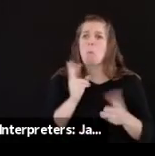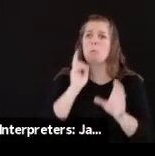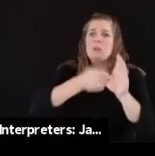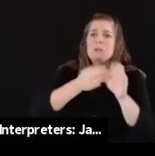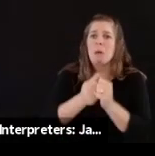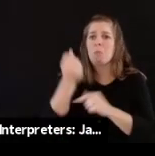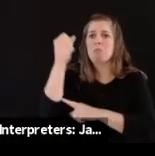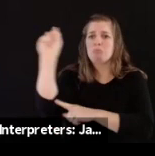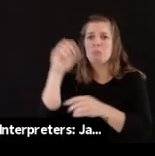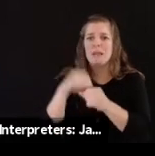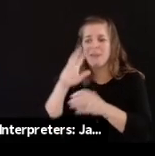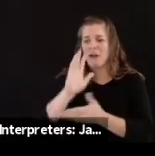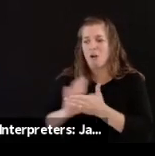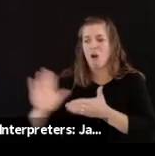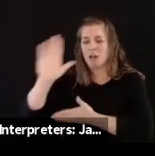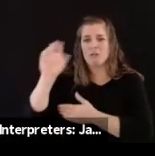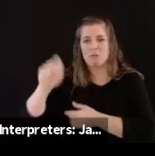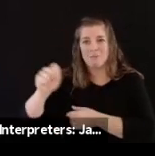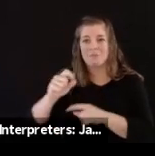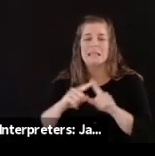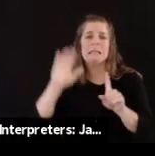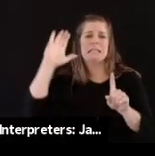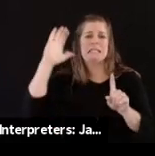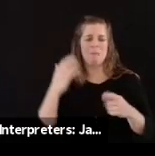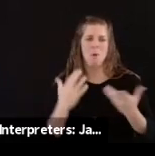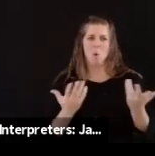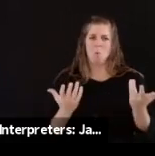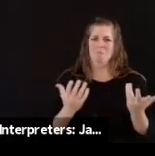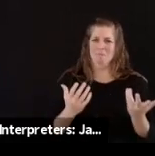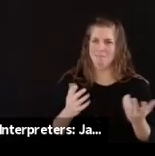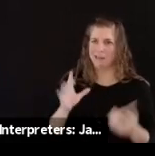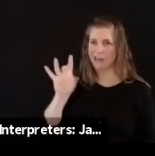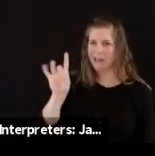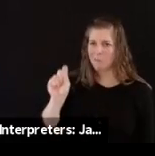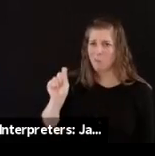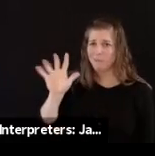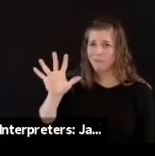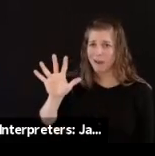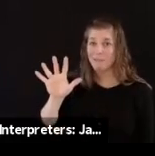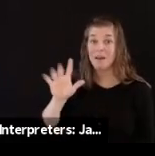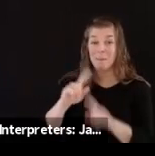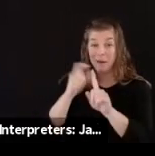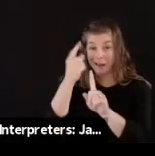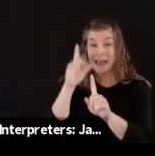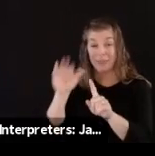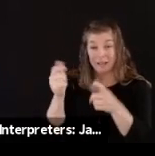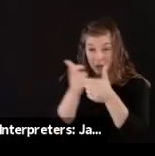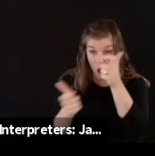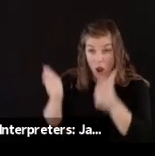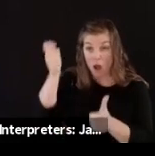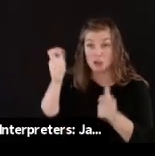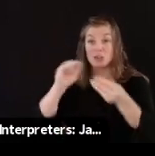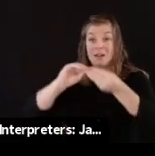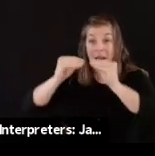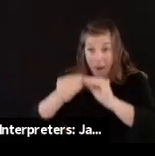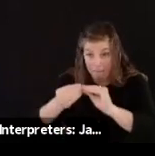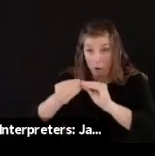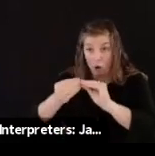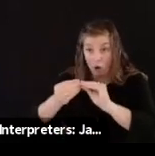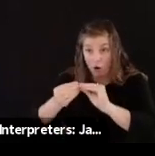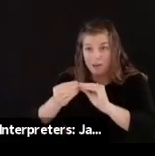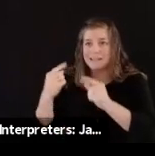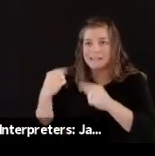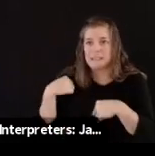career. And that might not seem very impressive, but consider the fact that it's the largest number of students to say that since